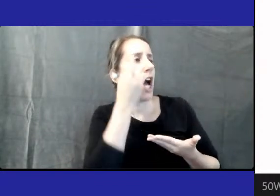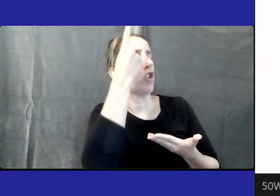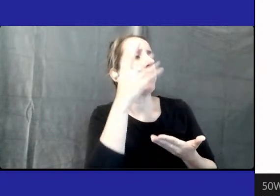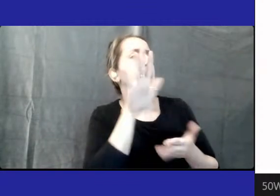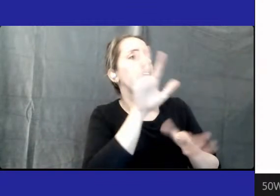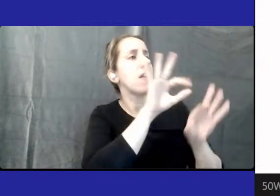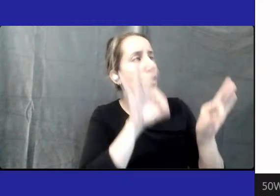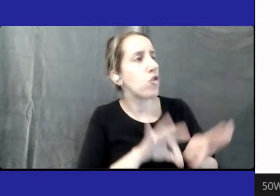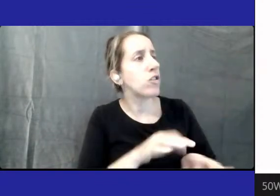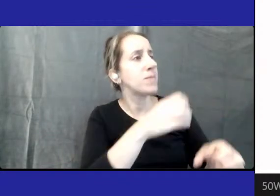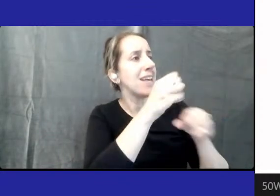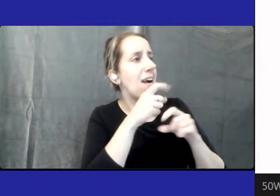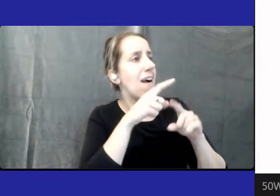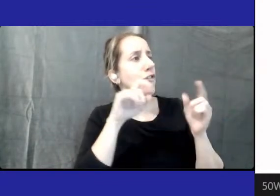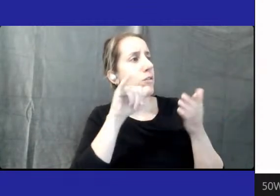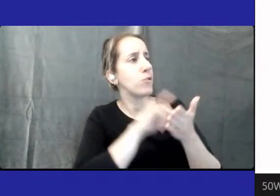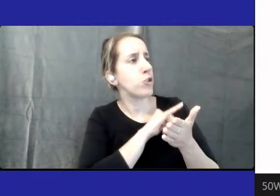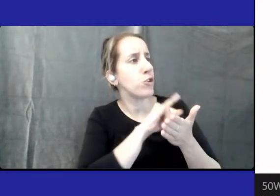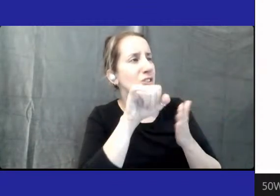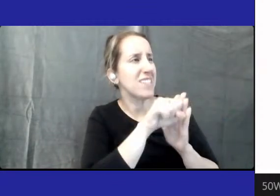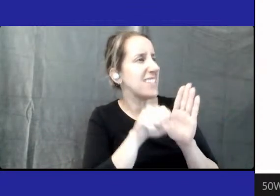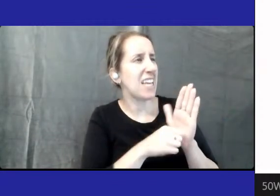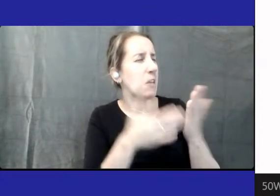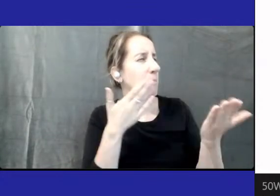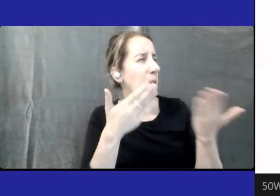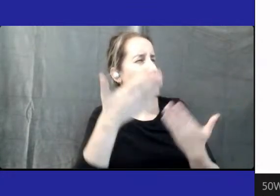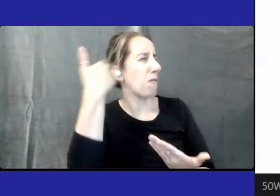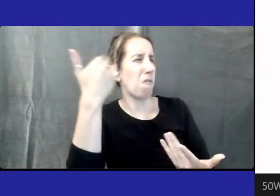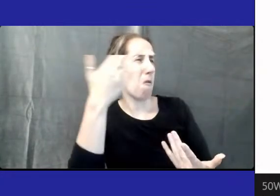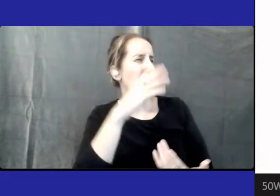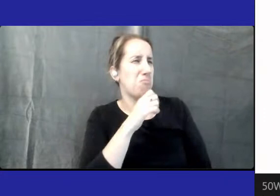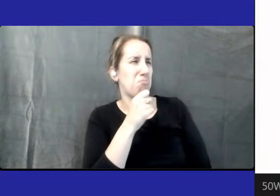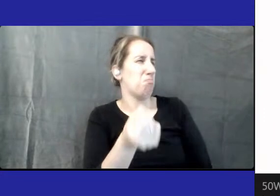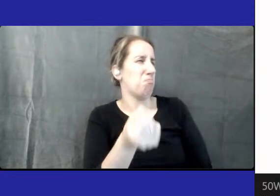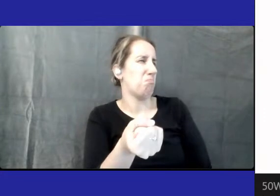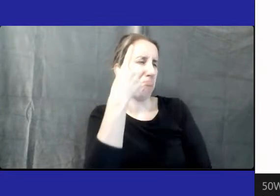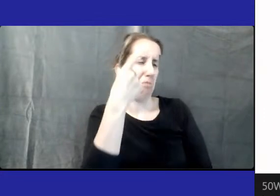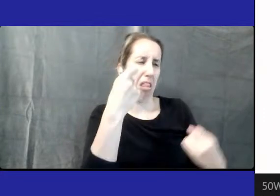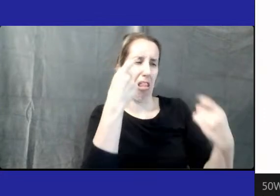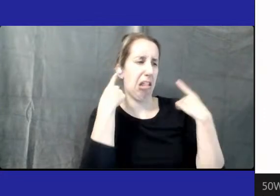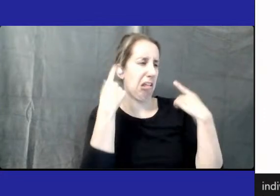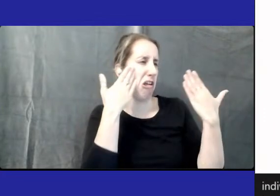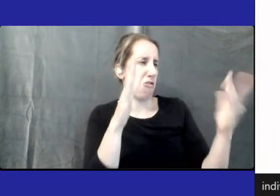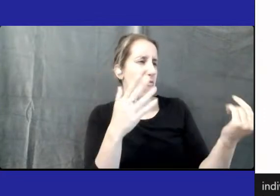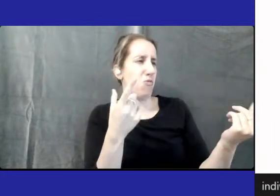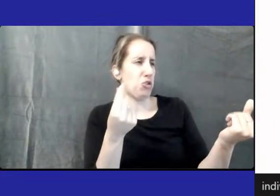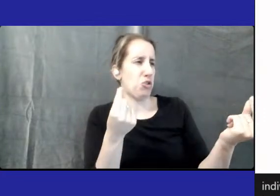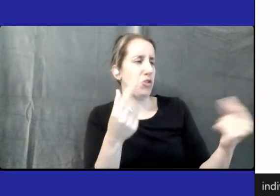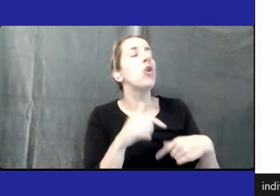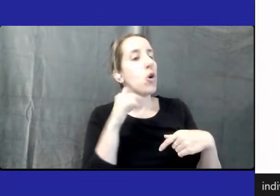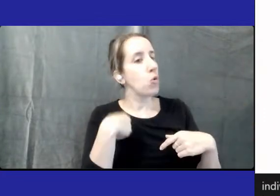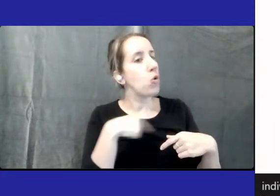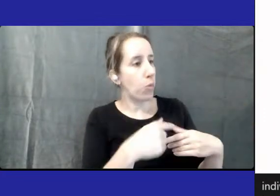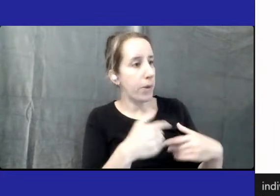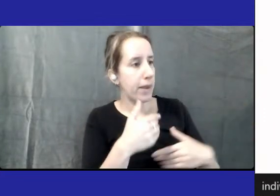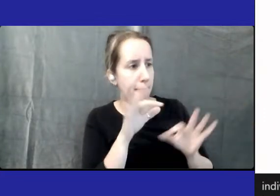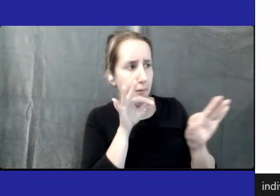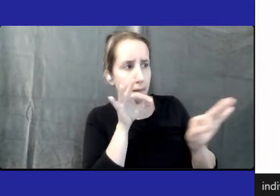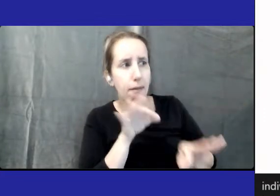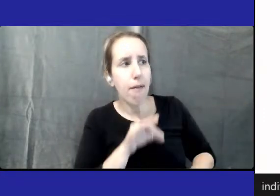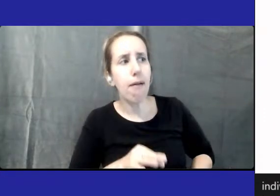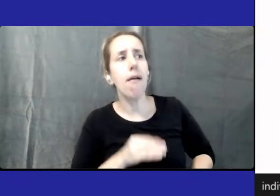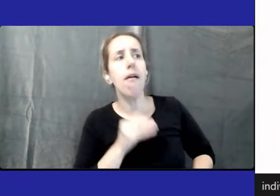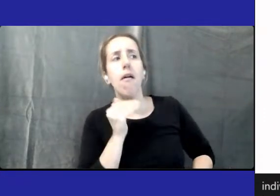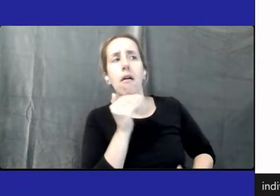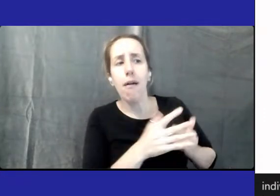State, they may have not fully appreciated what was involved or what to do with them, lead them through that process. But we've also